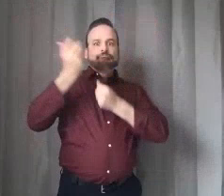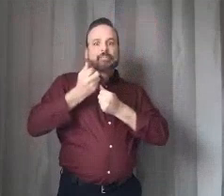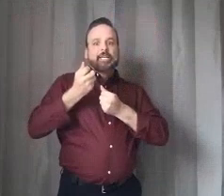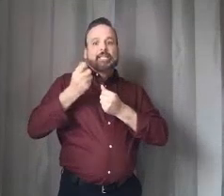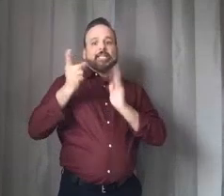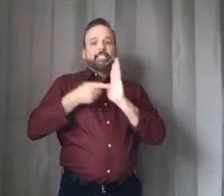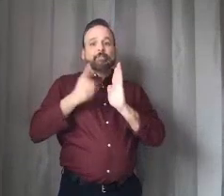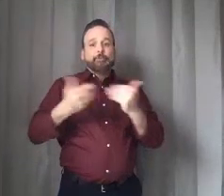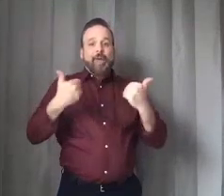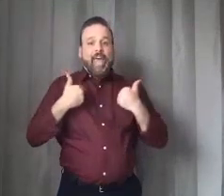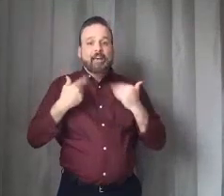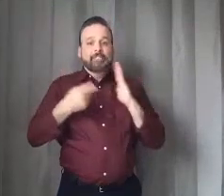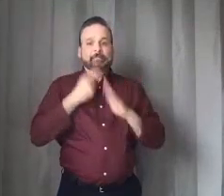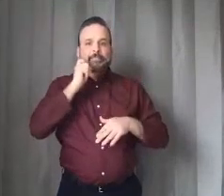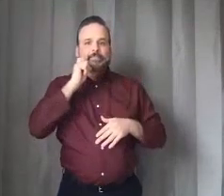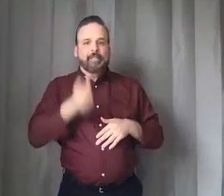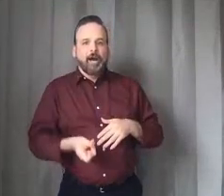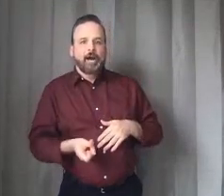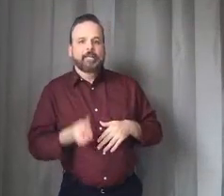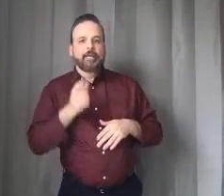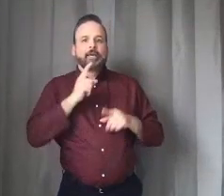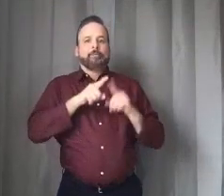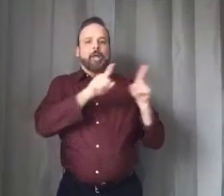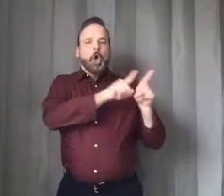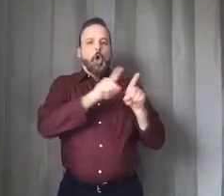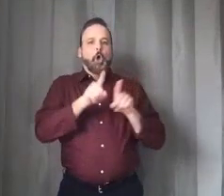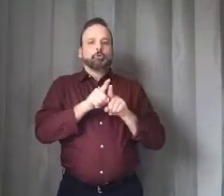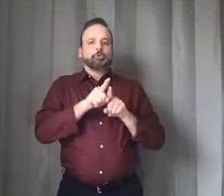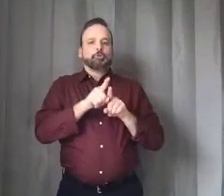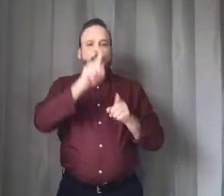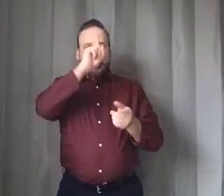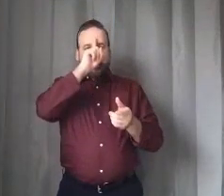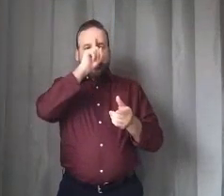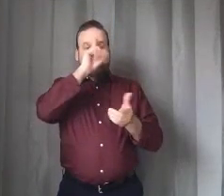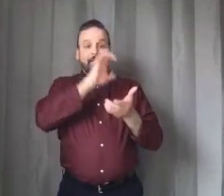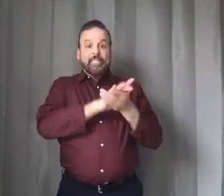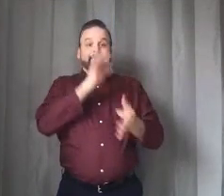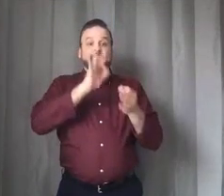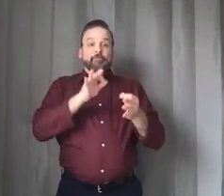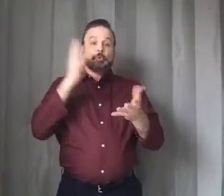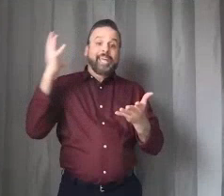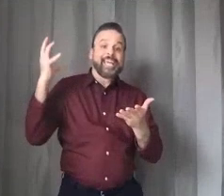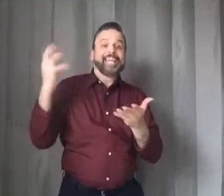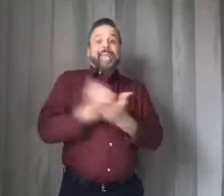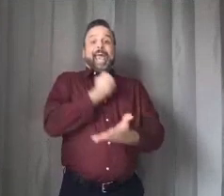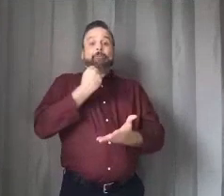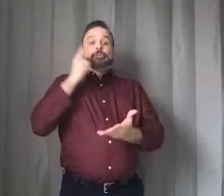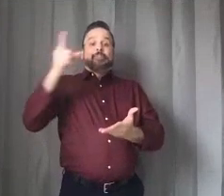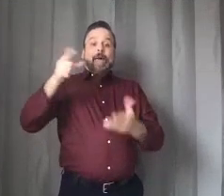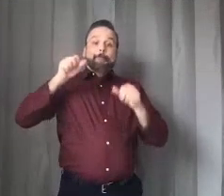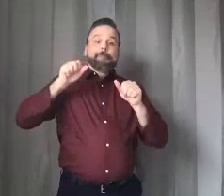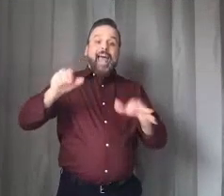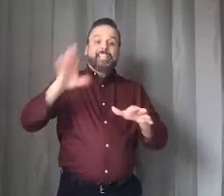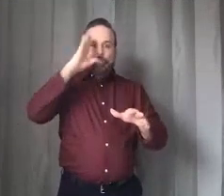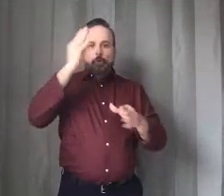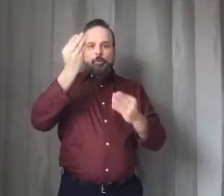don't. But I also believe that, if you believe that you're going to capture it, you're going to capture it, and it's going to flow through you, right? So I believe that stories and